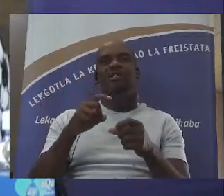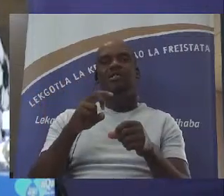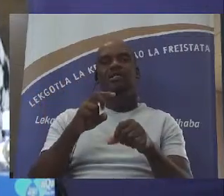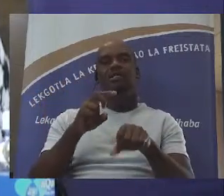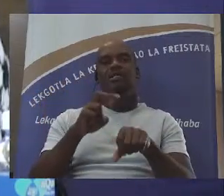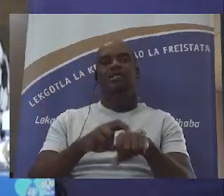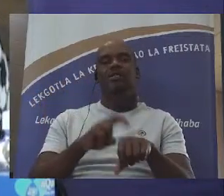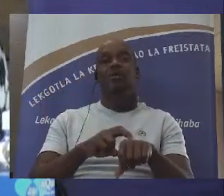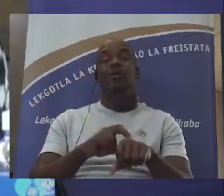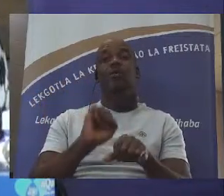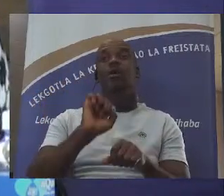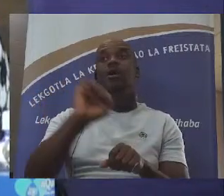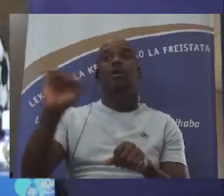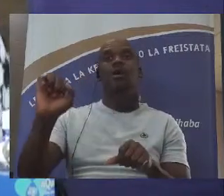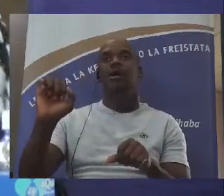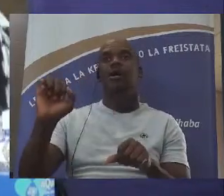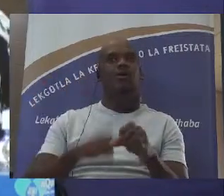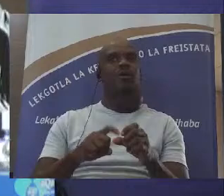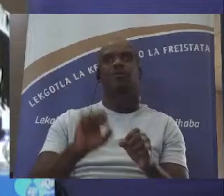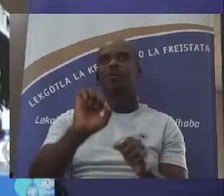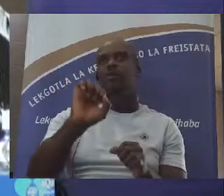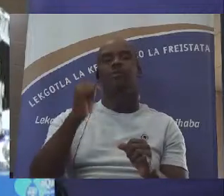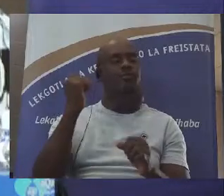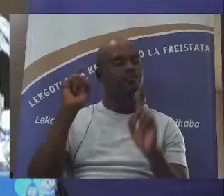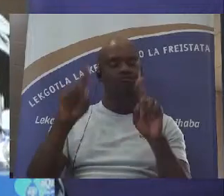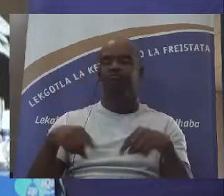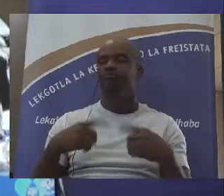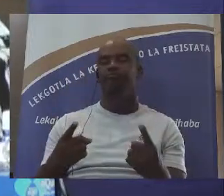Section 39 for granting.